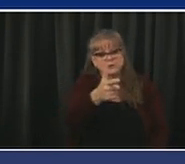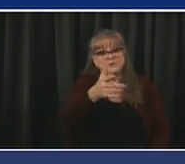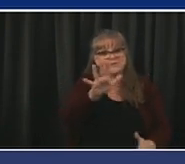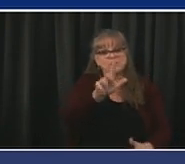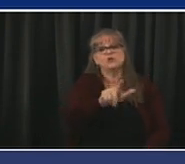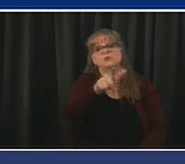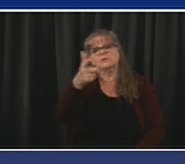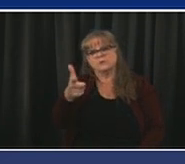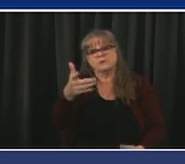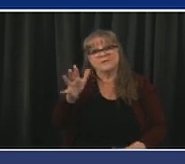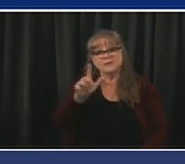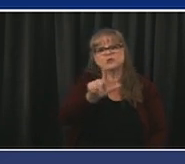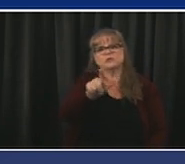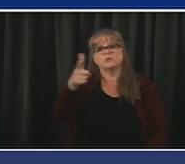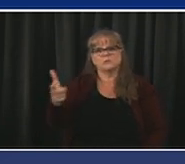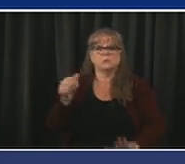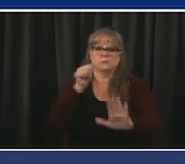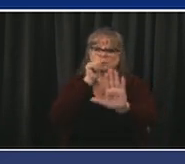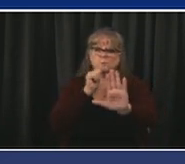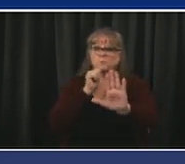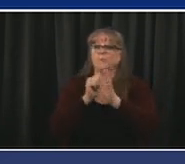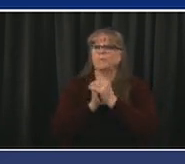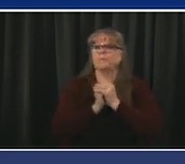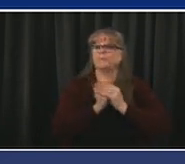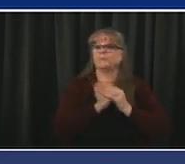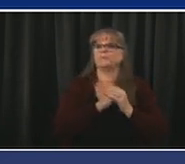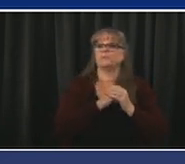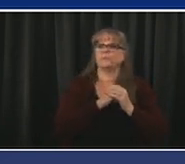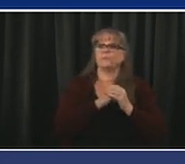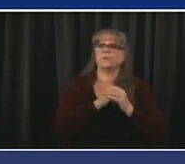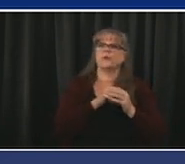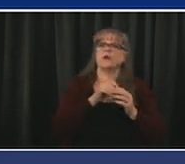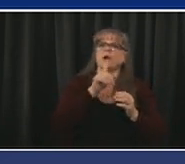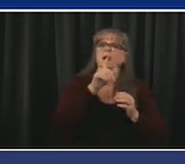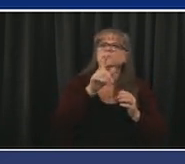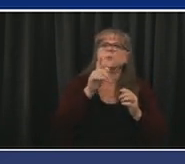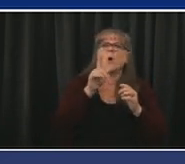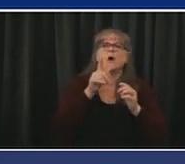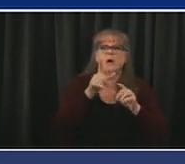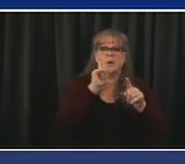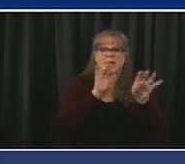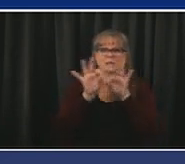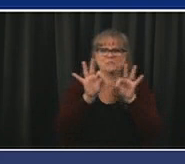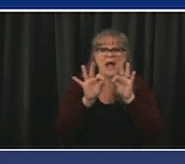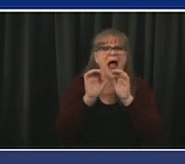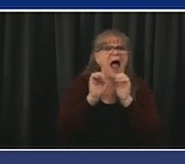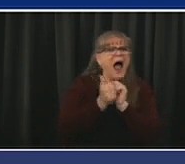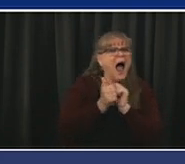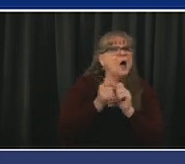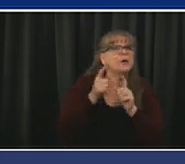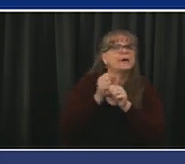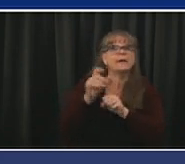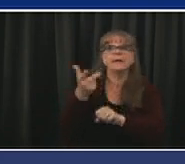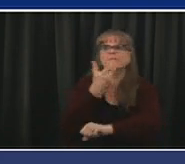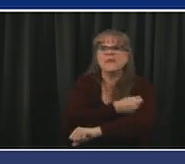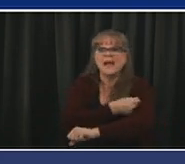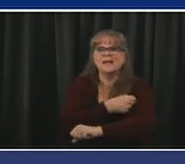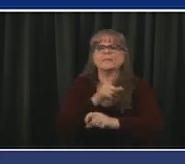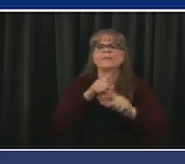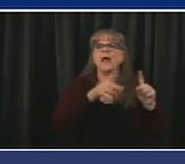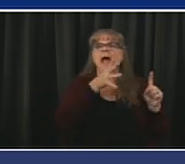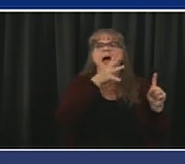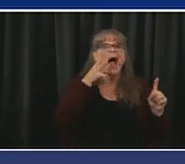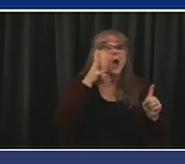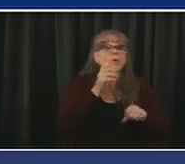people in each of these groups will go about receiving their vaccine. So agricultural processing workers, and these are people who